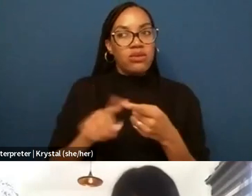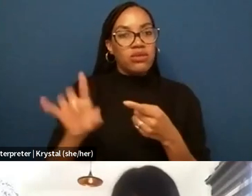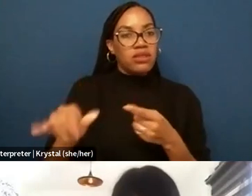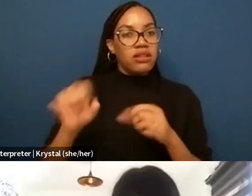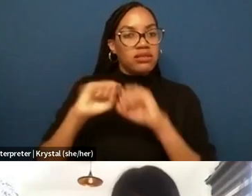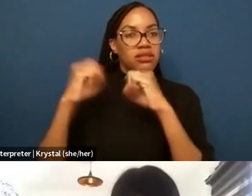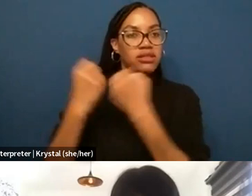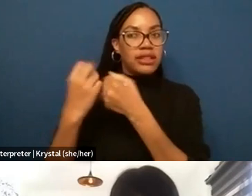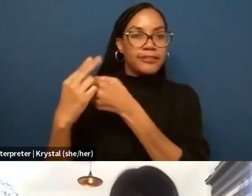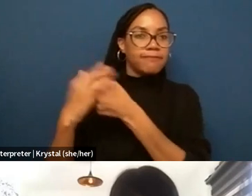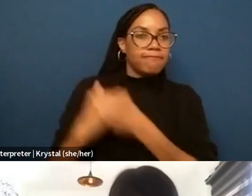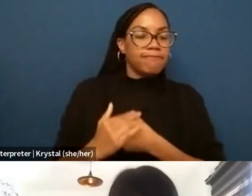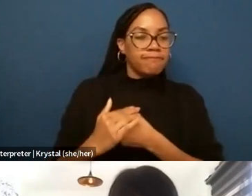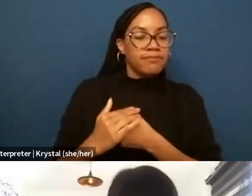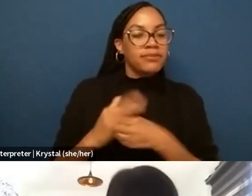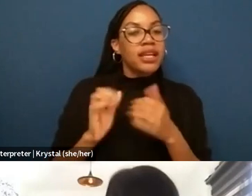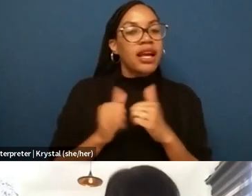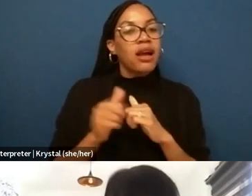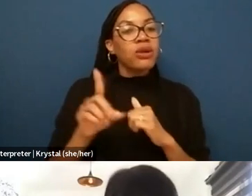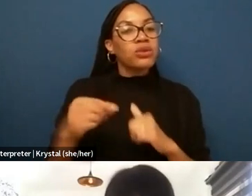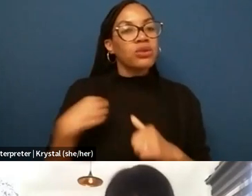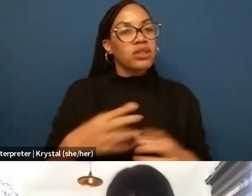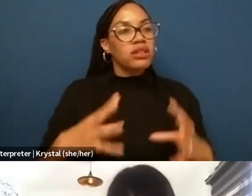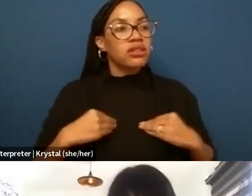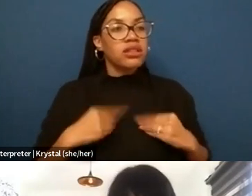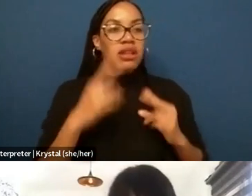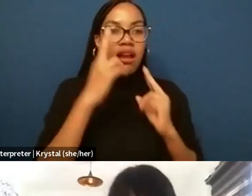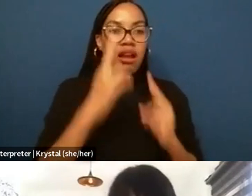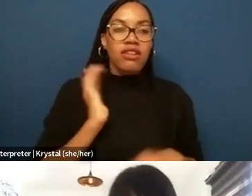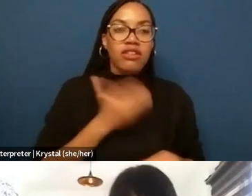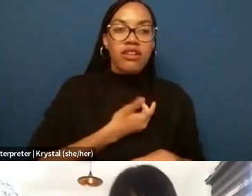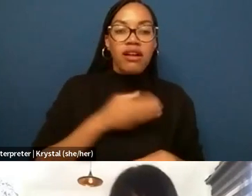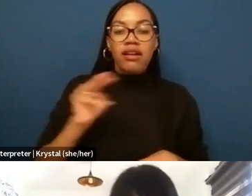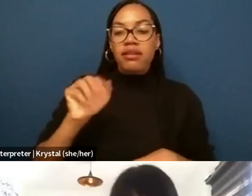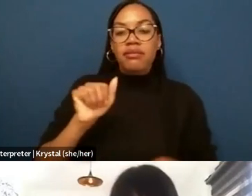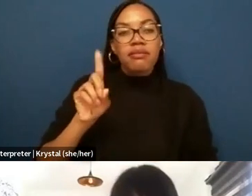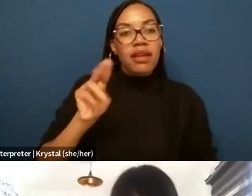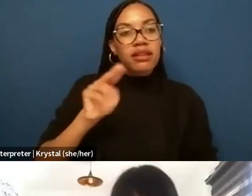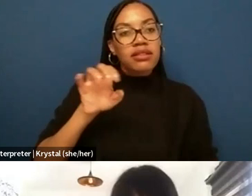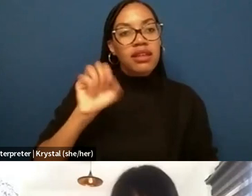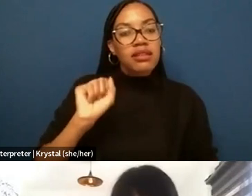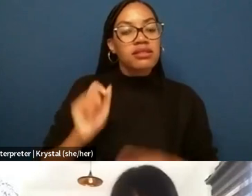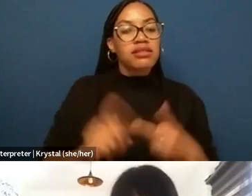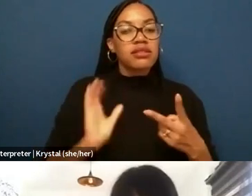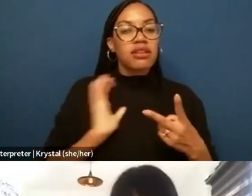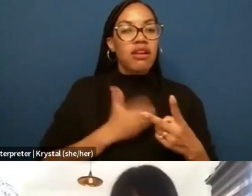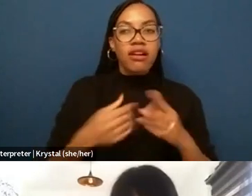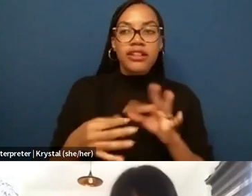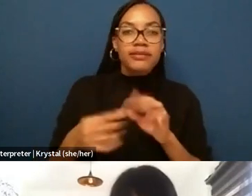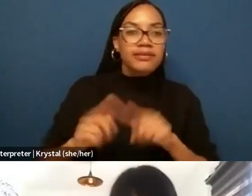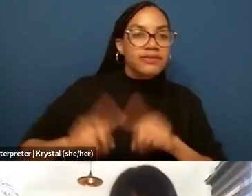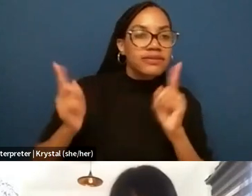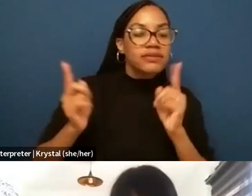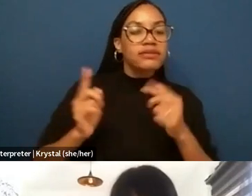pieces of ourselves, honor our madness, our neurodivergence, our expansiveness, honor our connections to